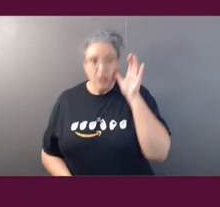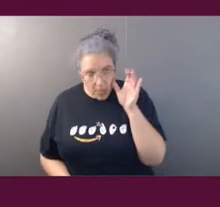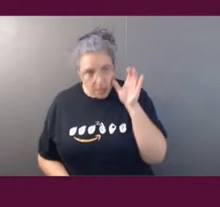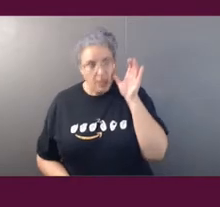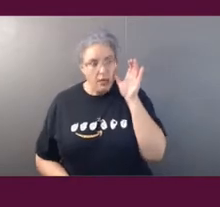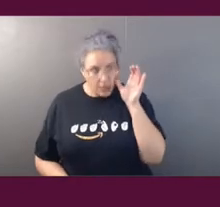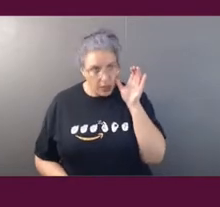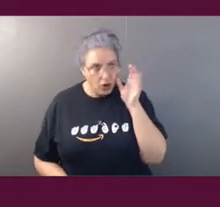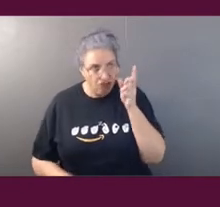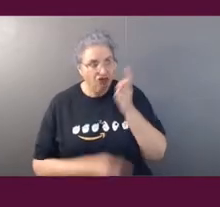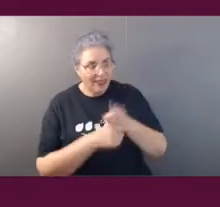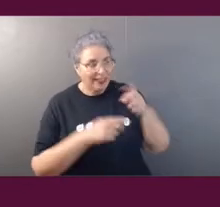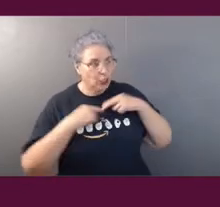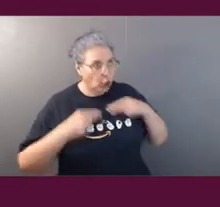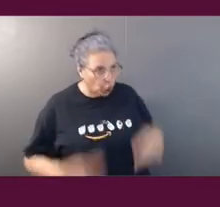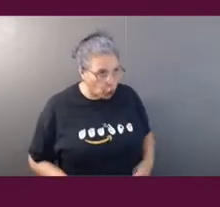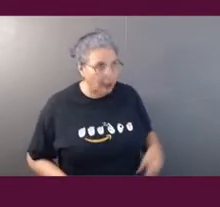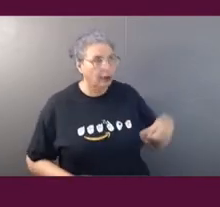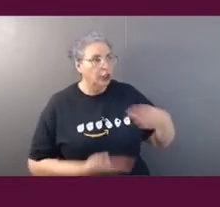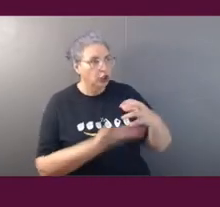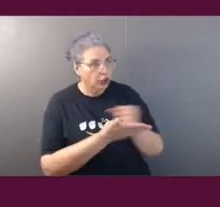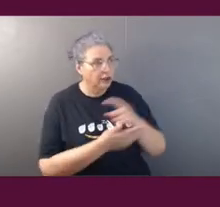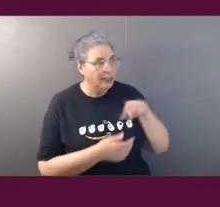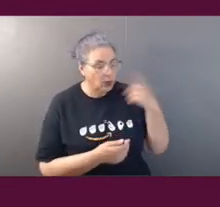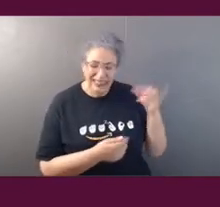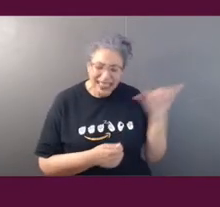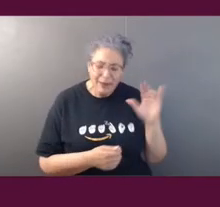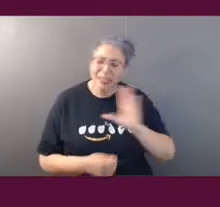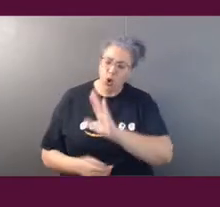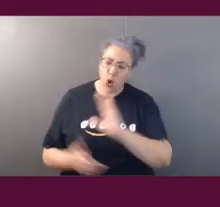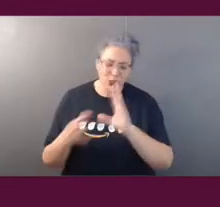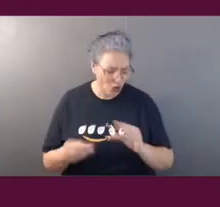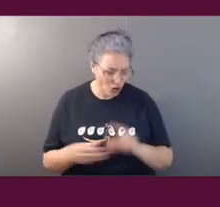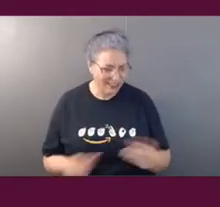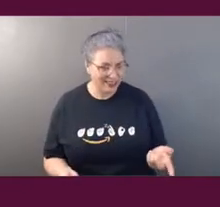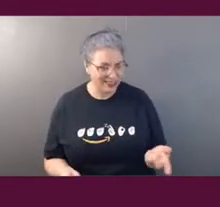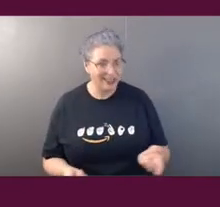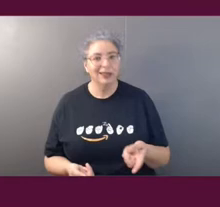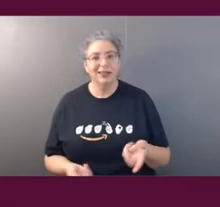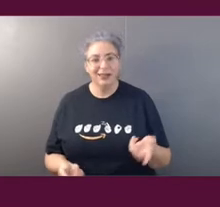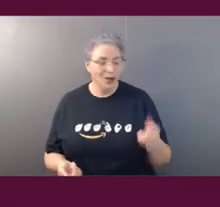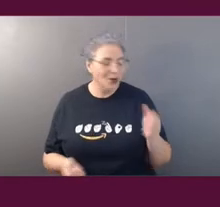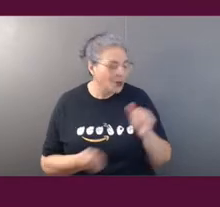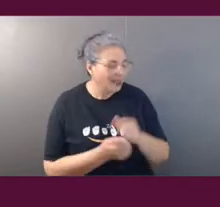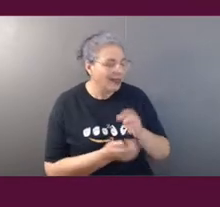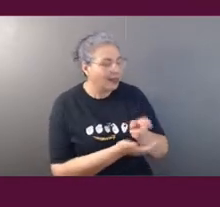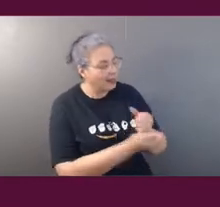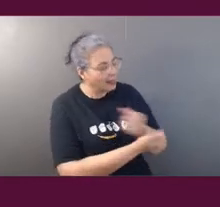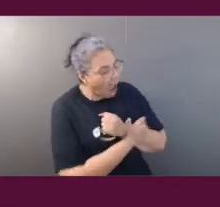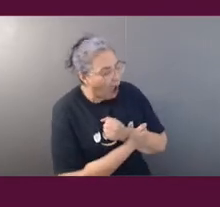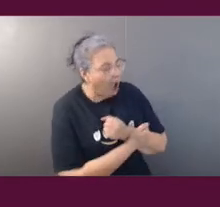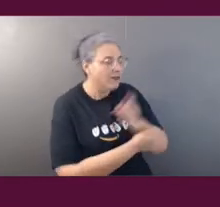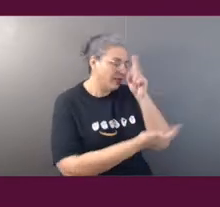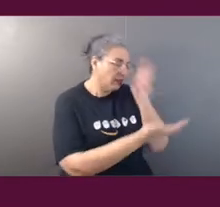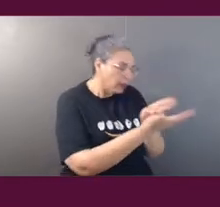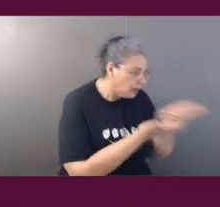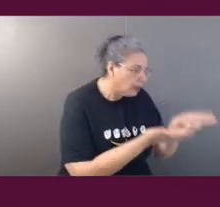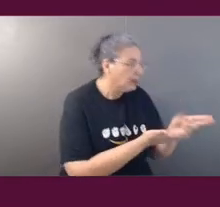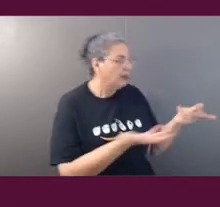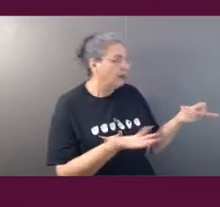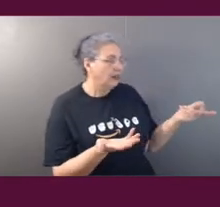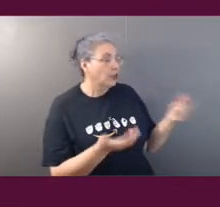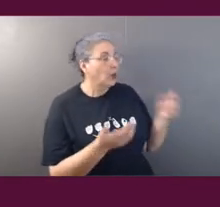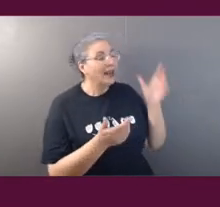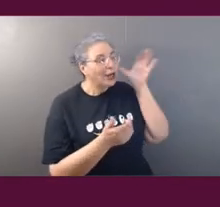deserves to be told in the same way that yours does, with love, with integrity, with truth. And